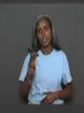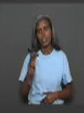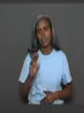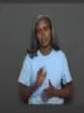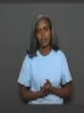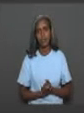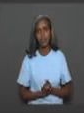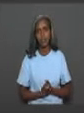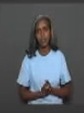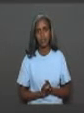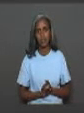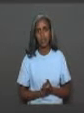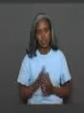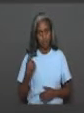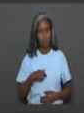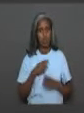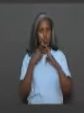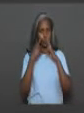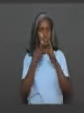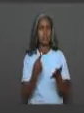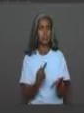11/6, which is our answer.